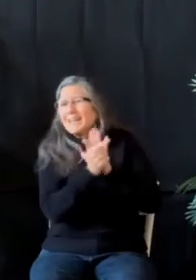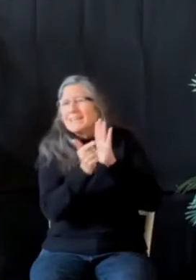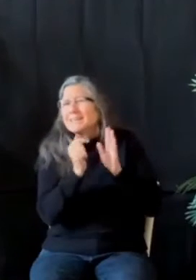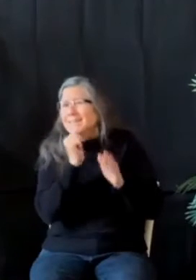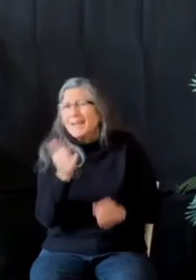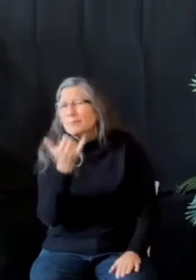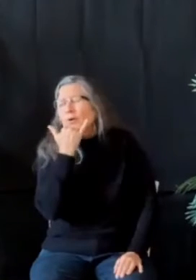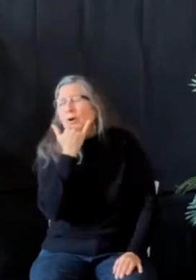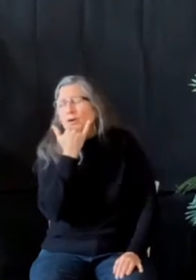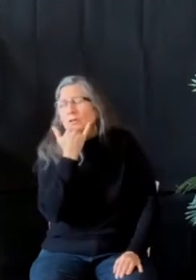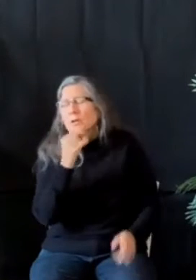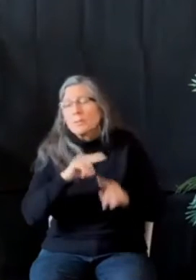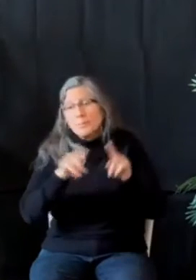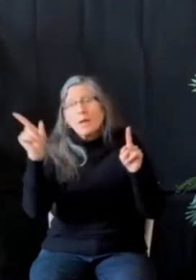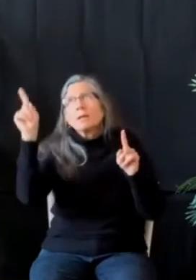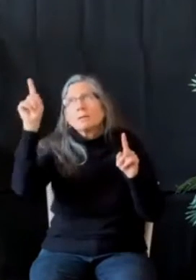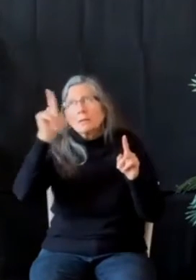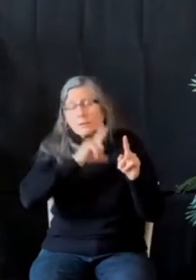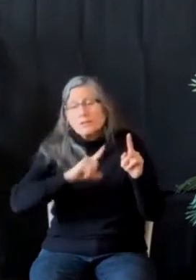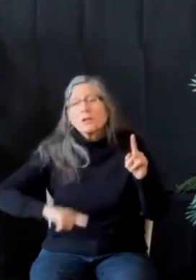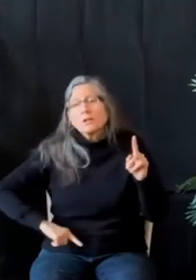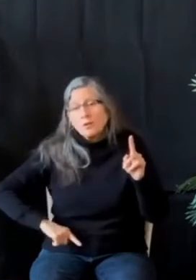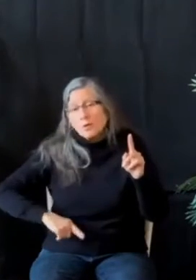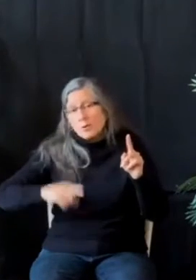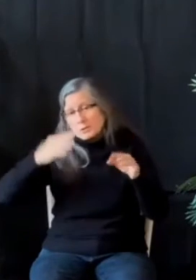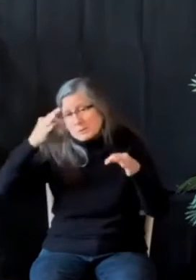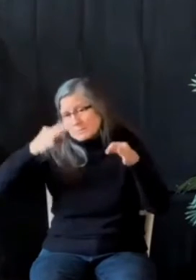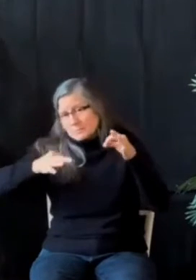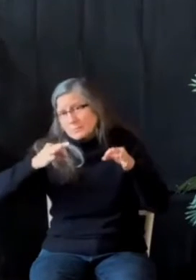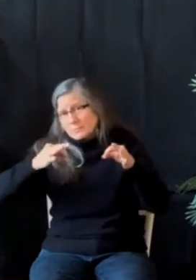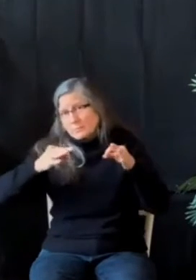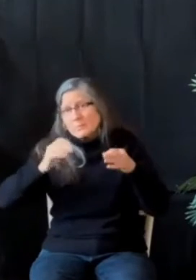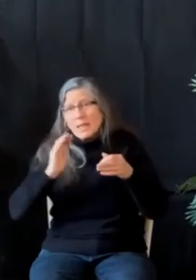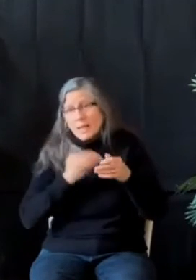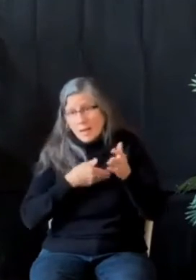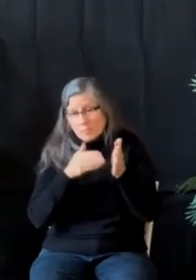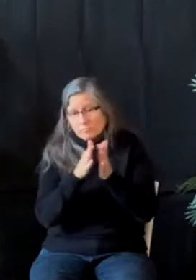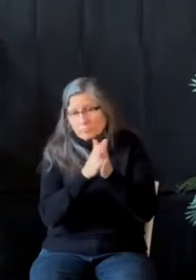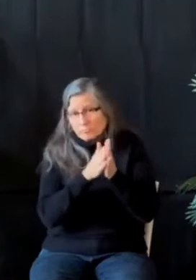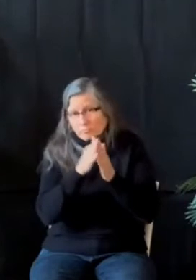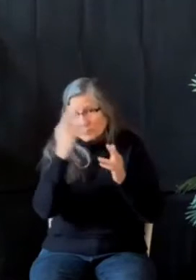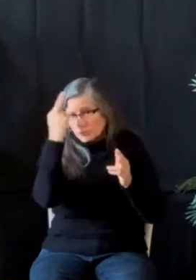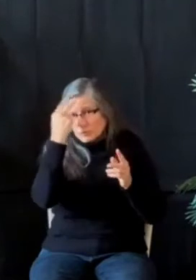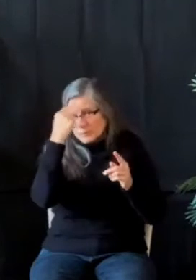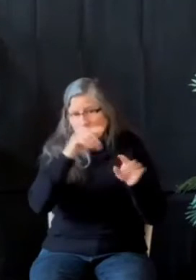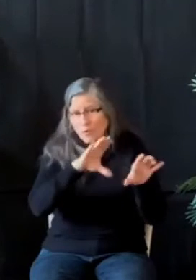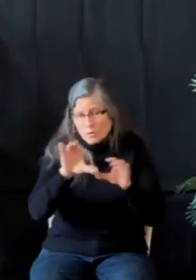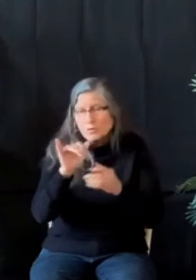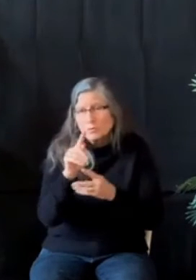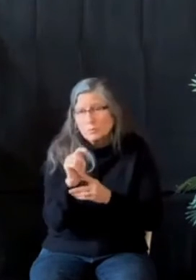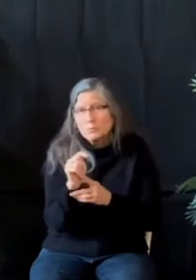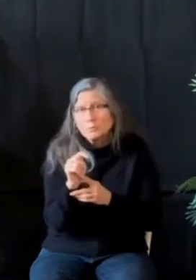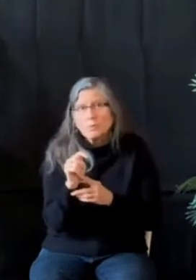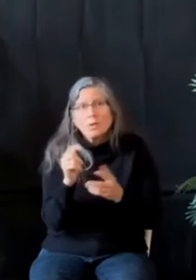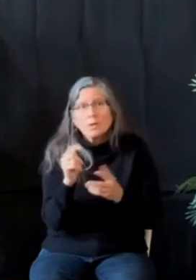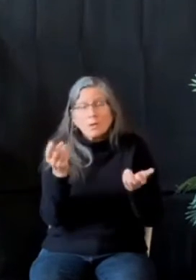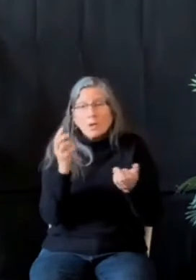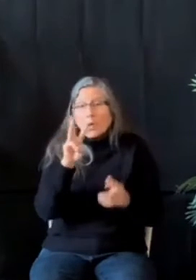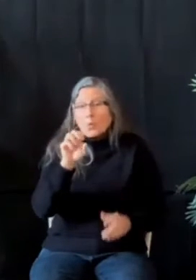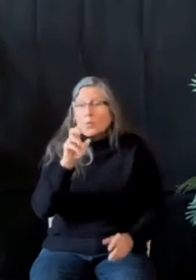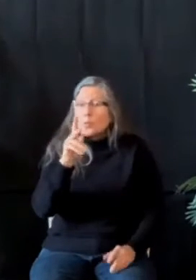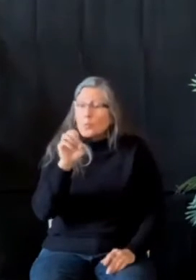wrong. But the Lord judges our motives in the things that we do. And he goes on to say this, wicked people